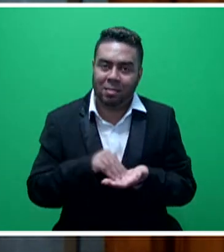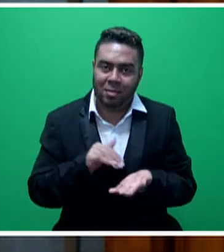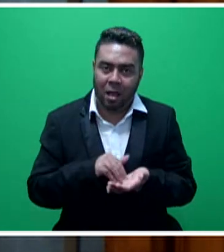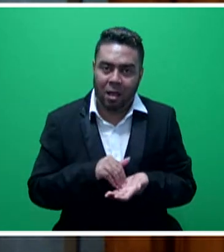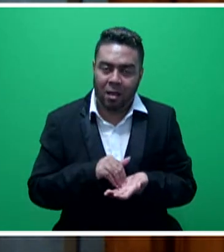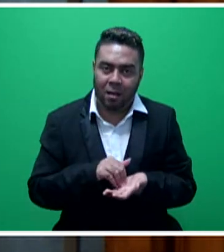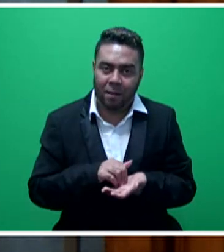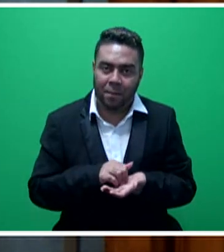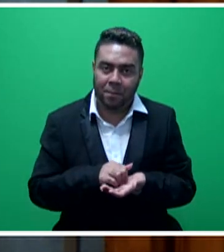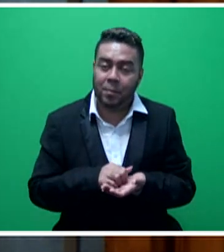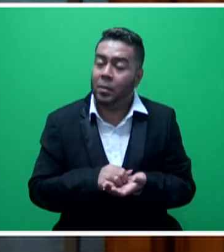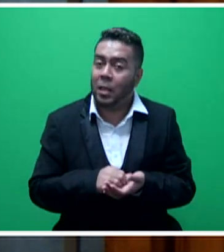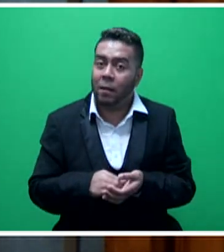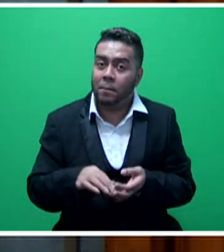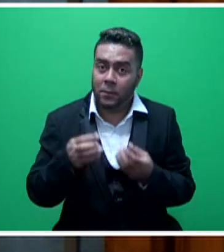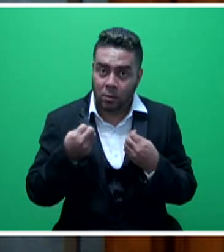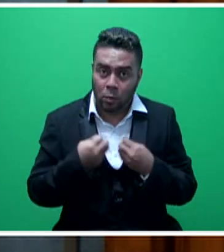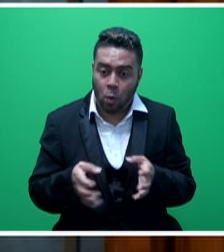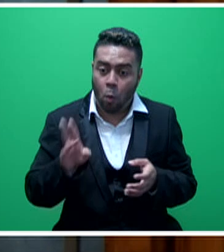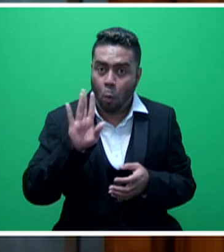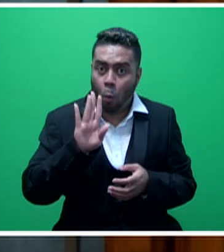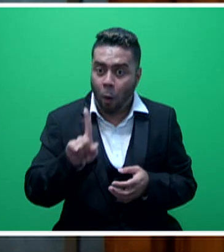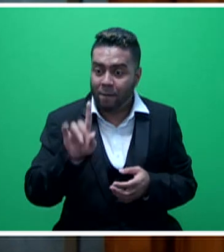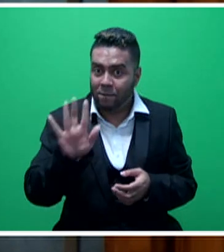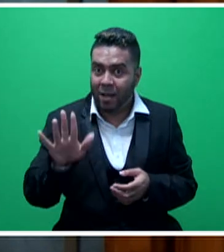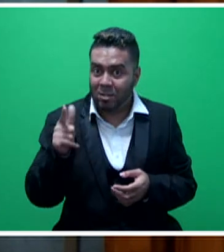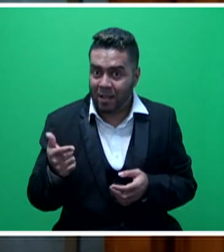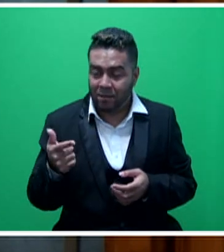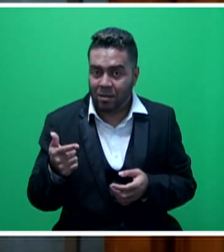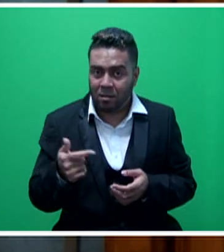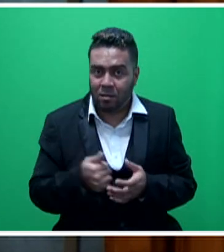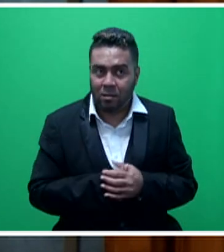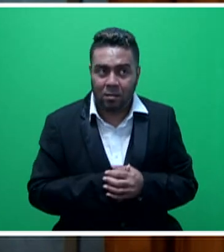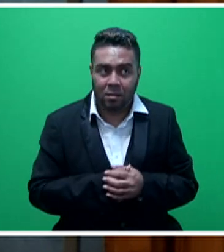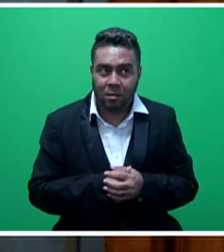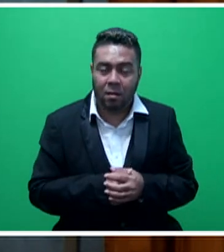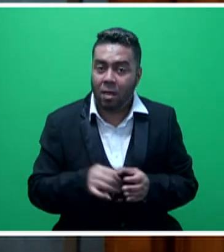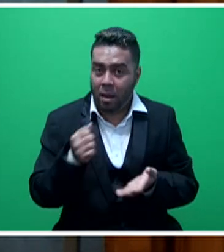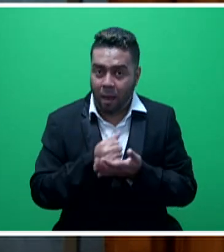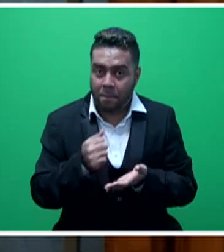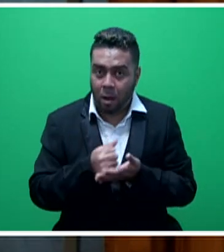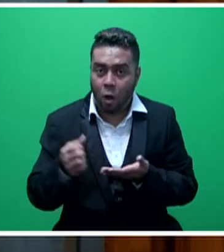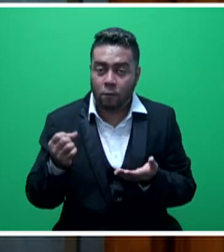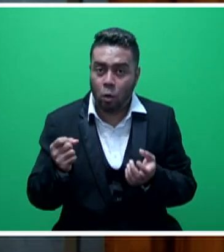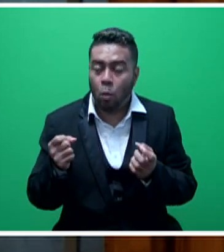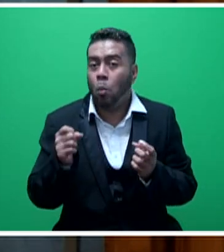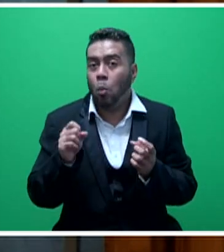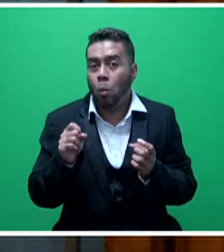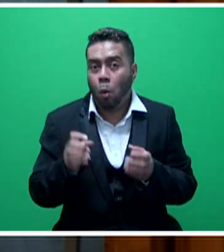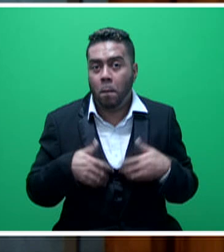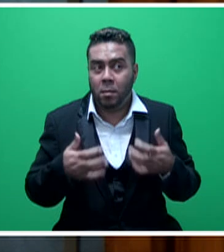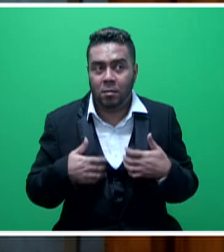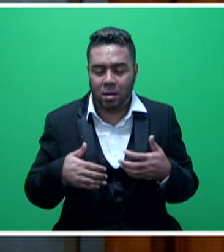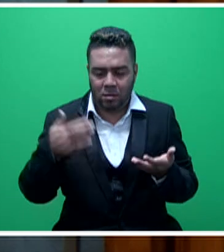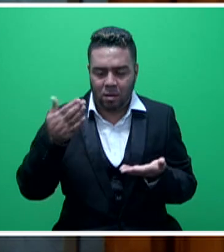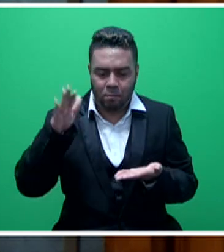time. Since the commencement of the 157 customer care facility, the number of complaints and the feedback time frame has